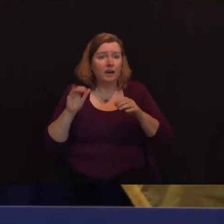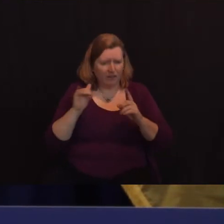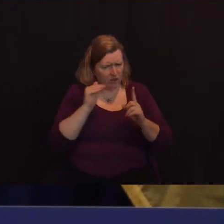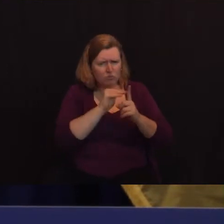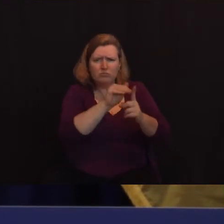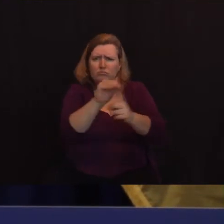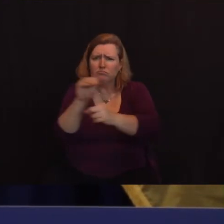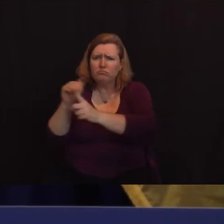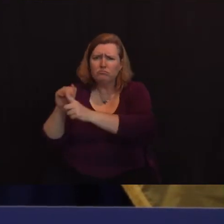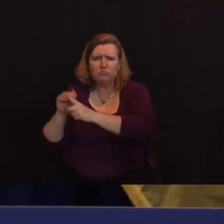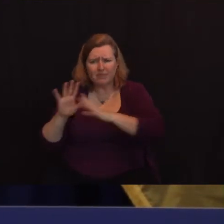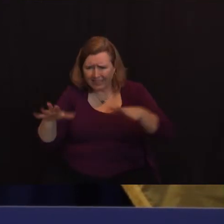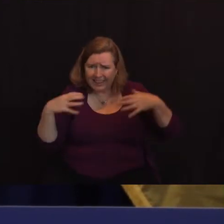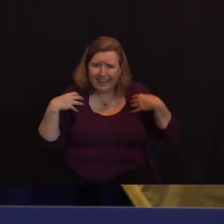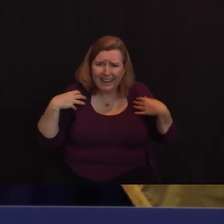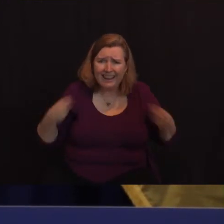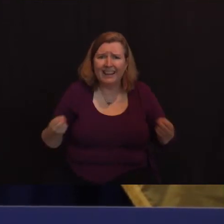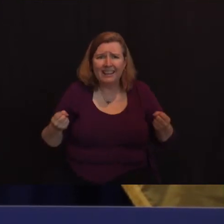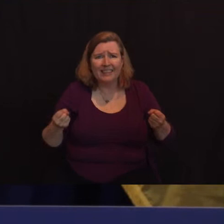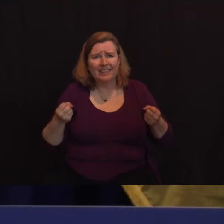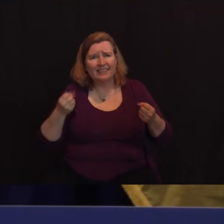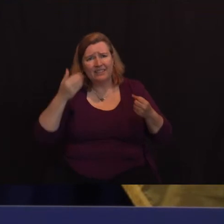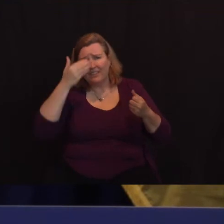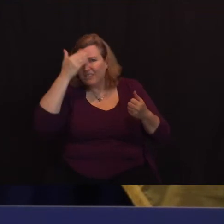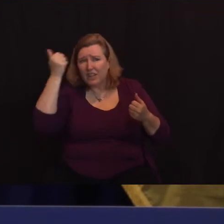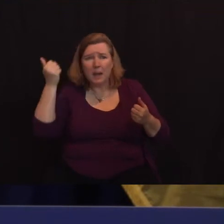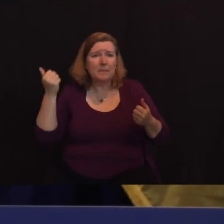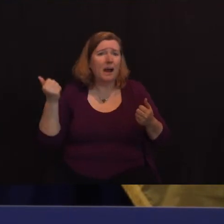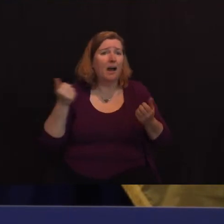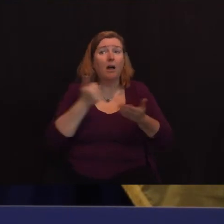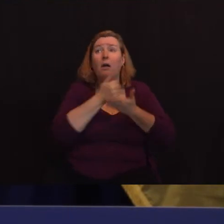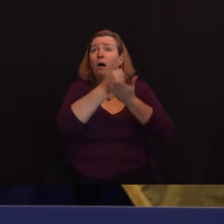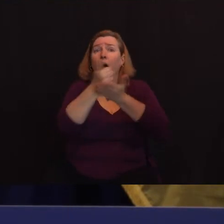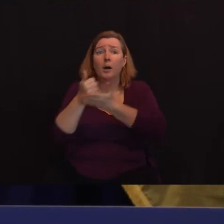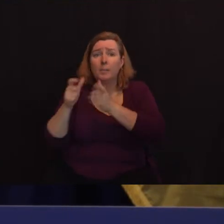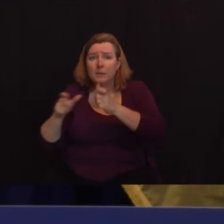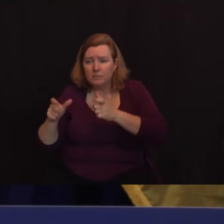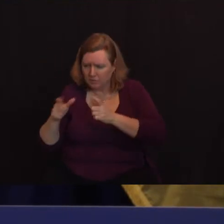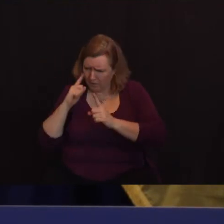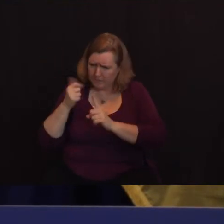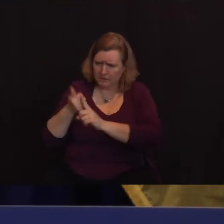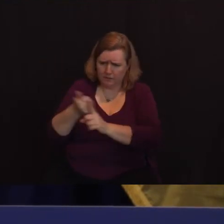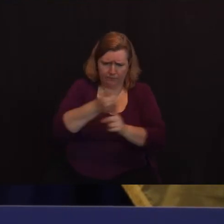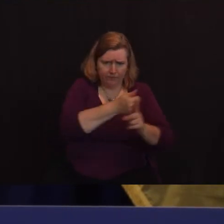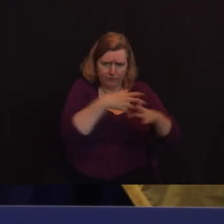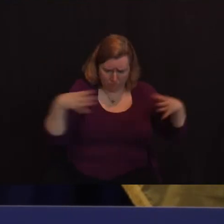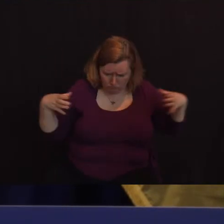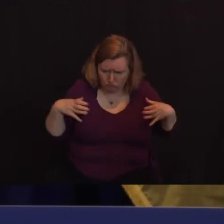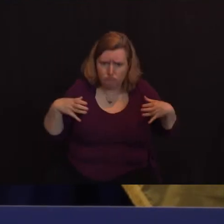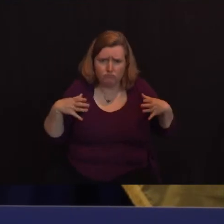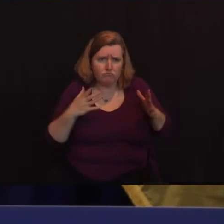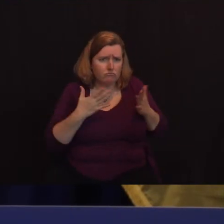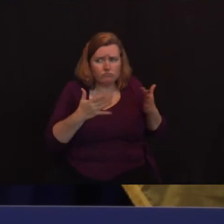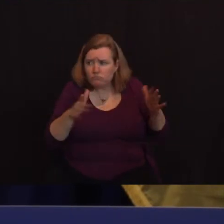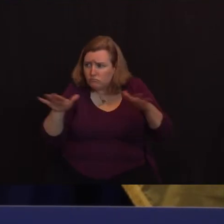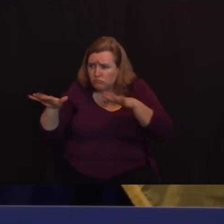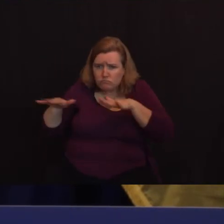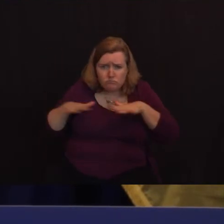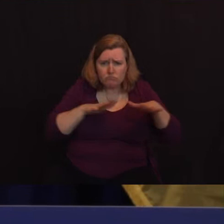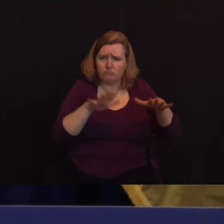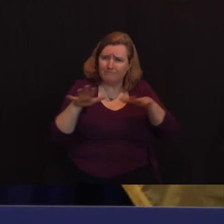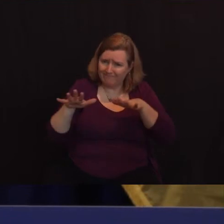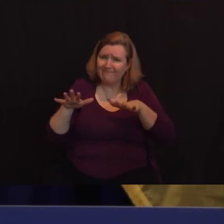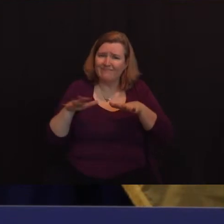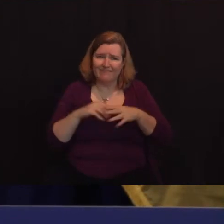health. Forget even for a minute public health. It's also true for that. For their own personal health, they